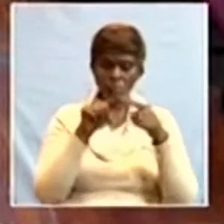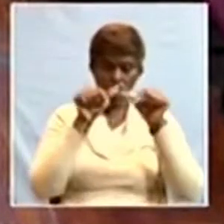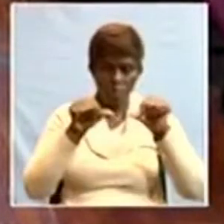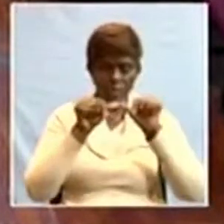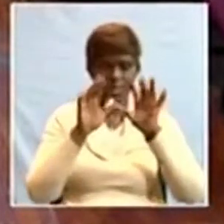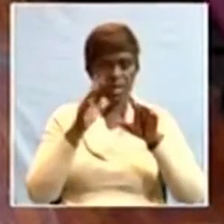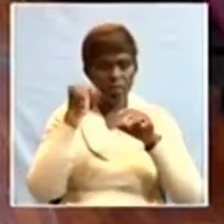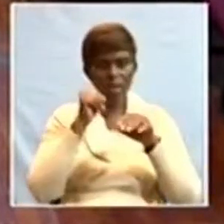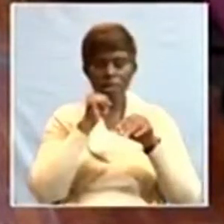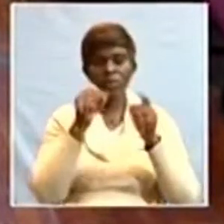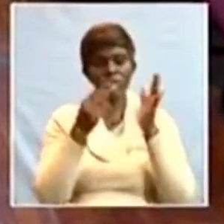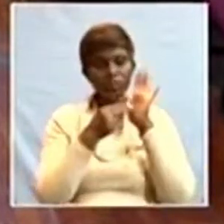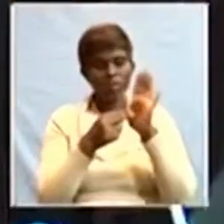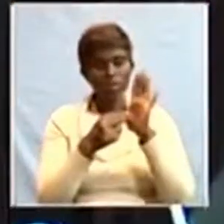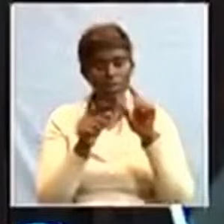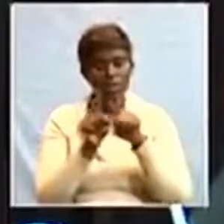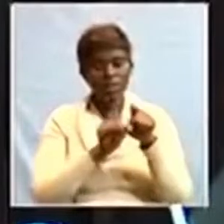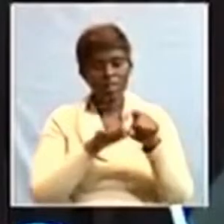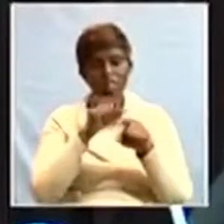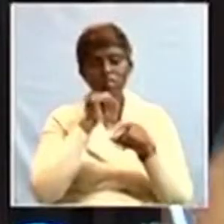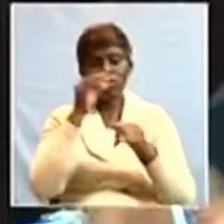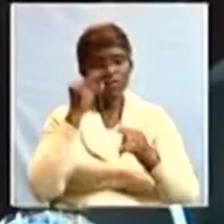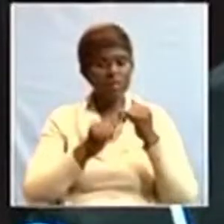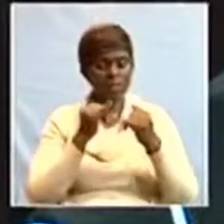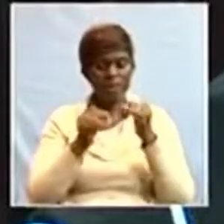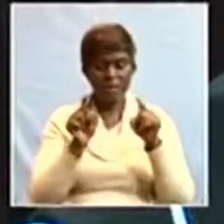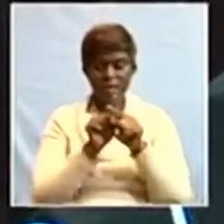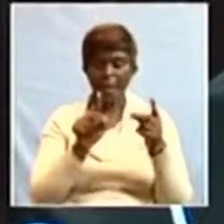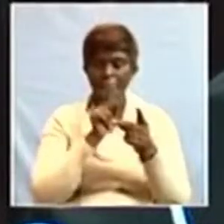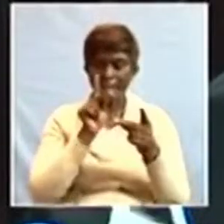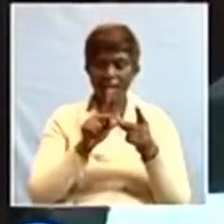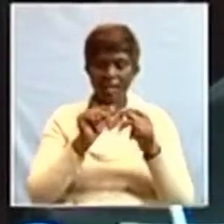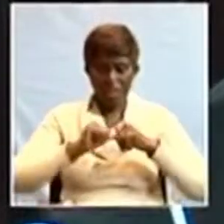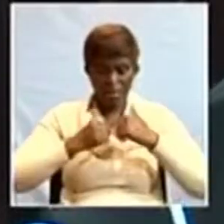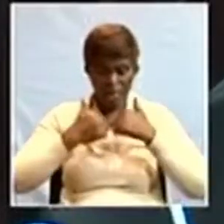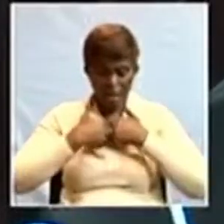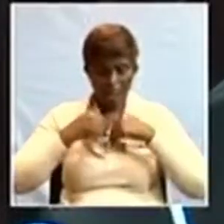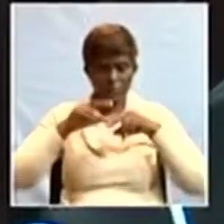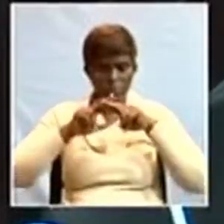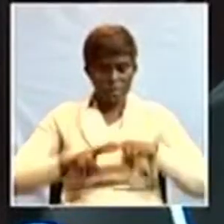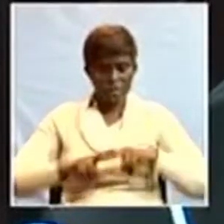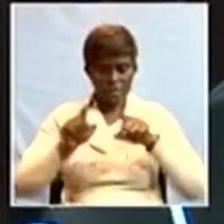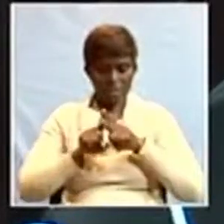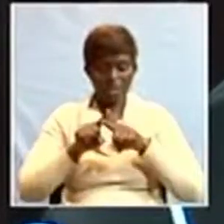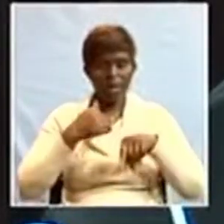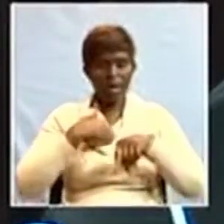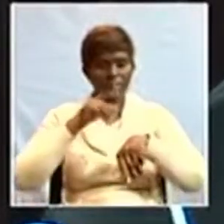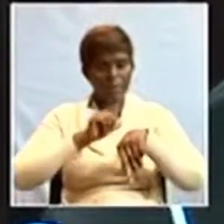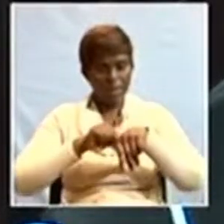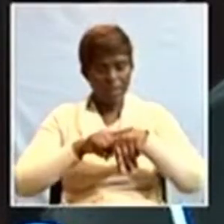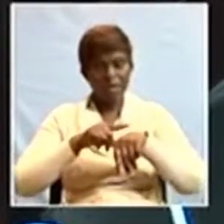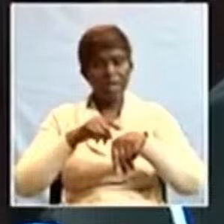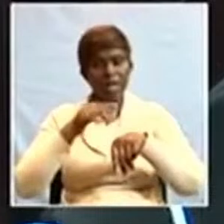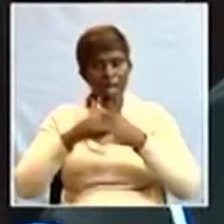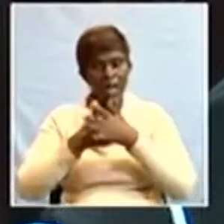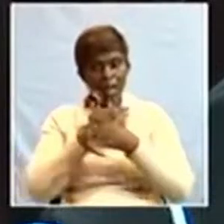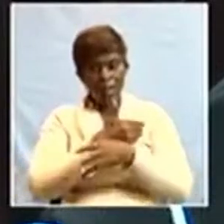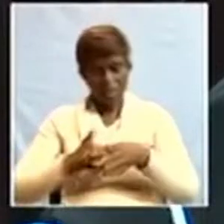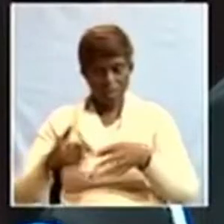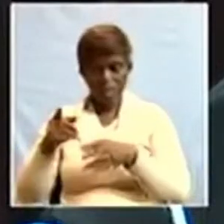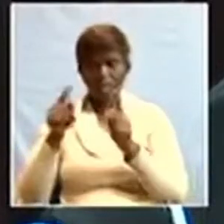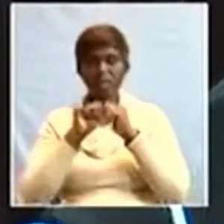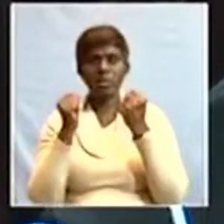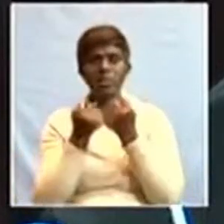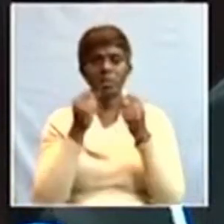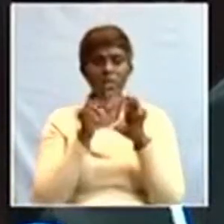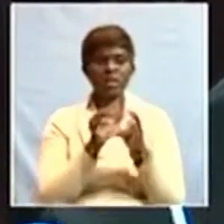auditors? So that it doesn't end up on this table where we have to sit and spend time. How serious was the team